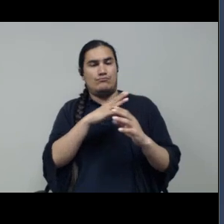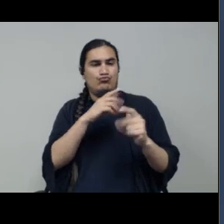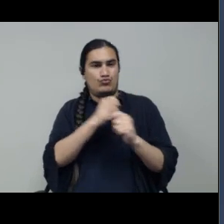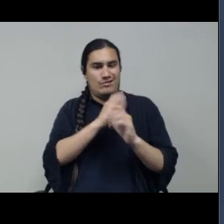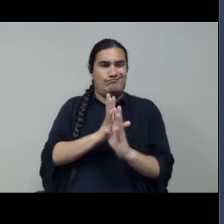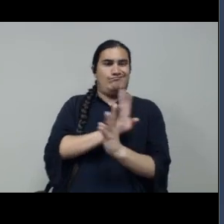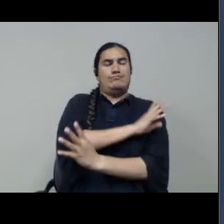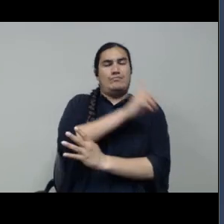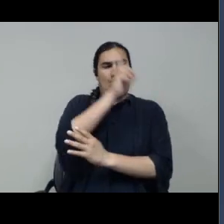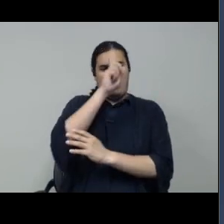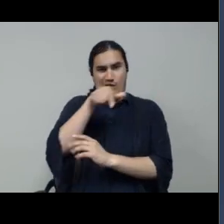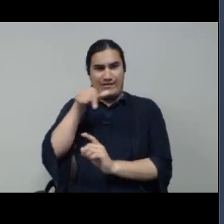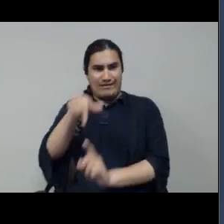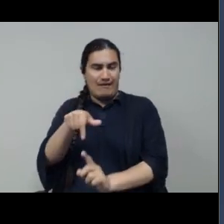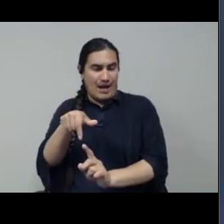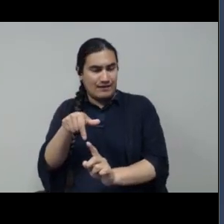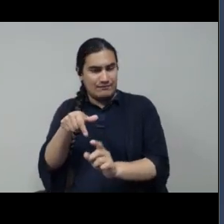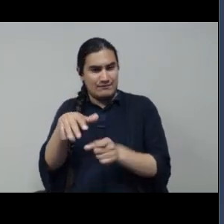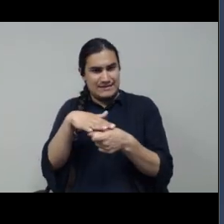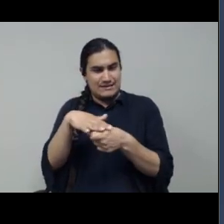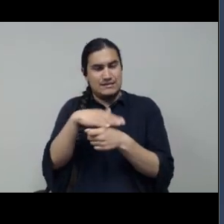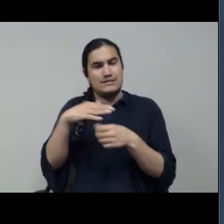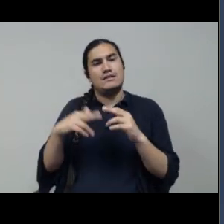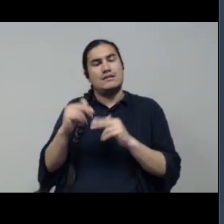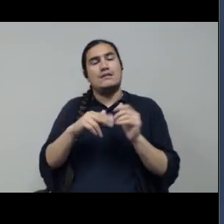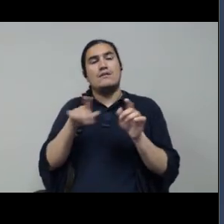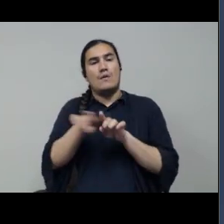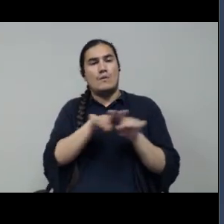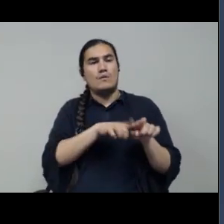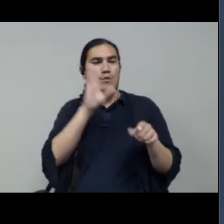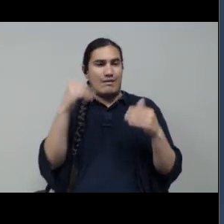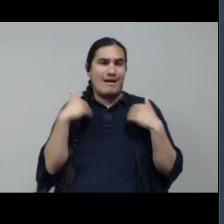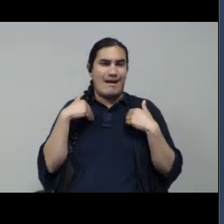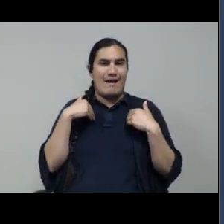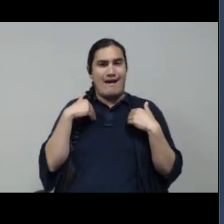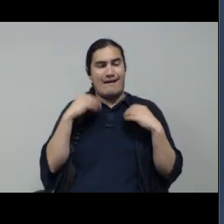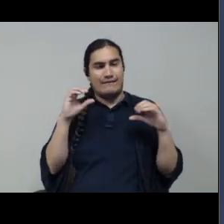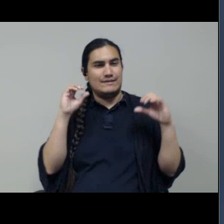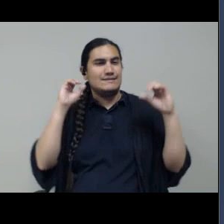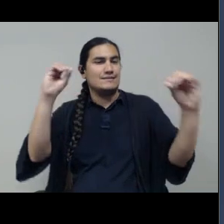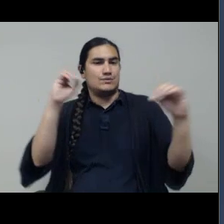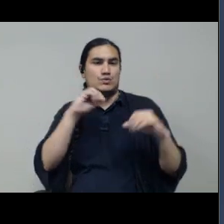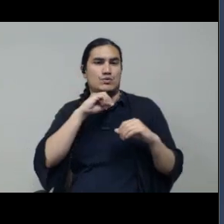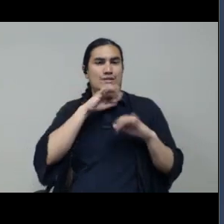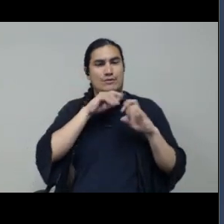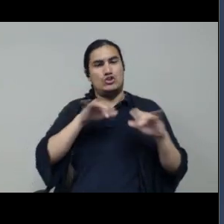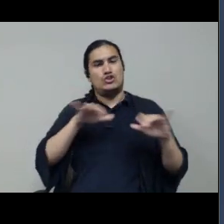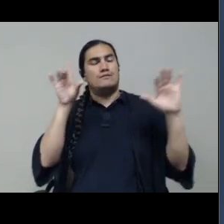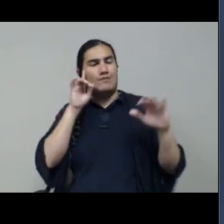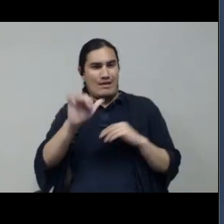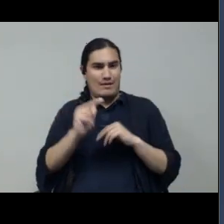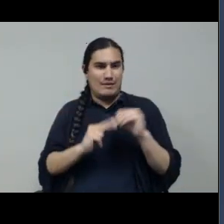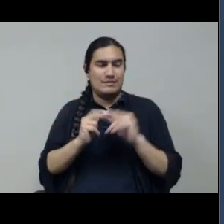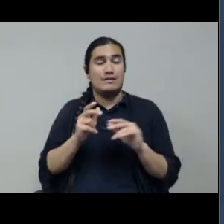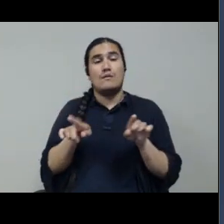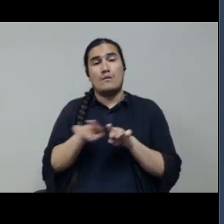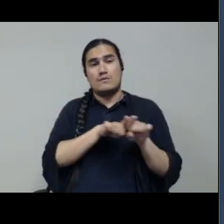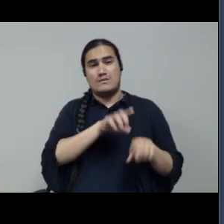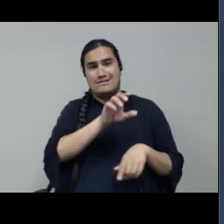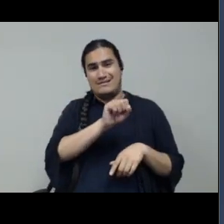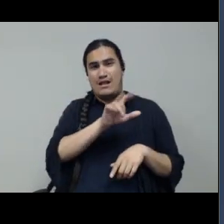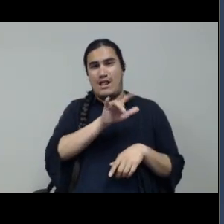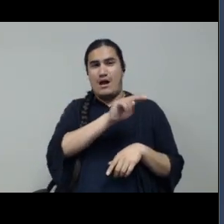will replace the facility, and it will also include zero emission freight infrastructure at the facility. The Solano